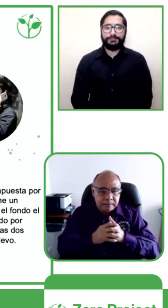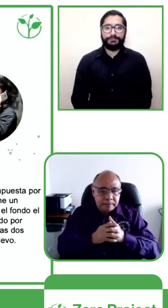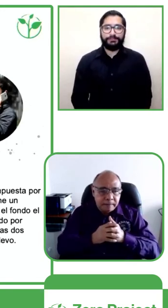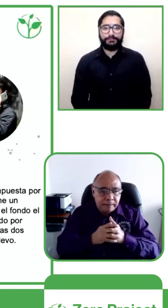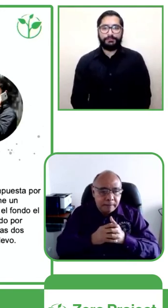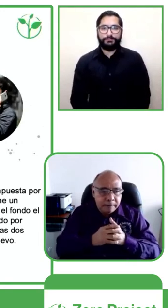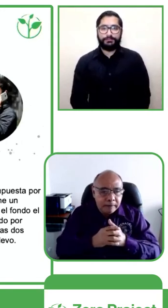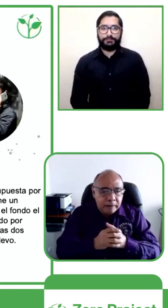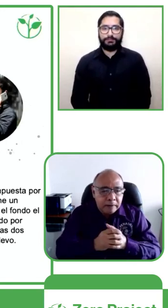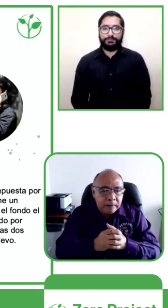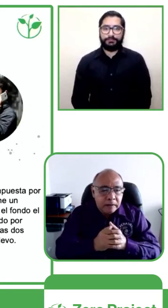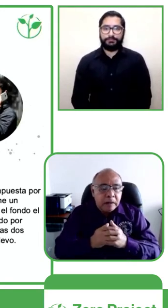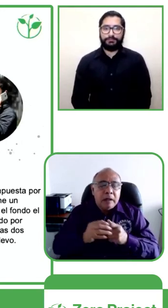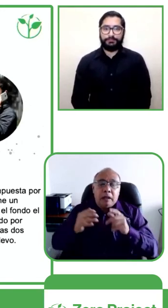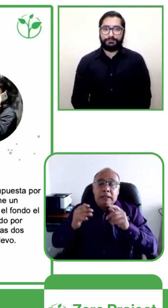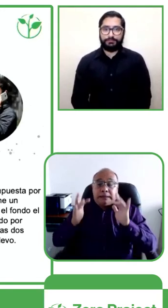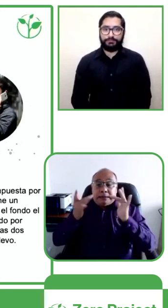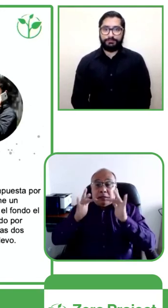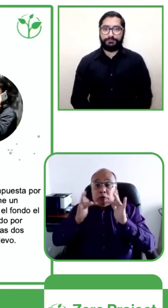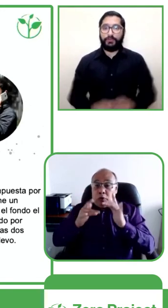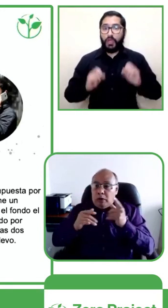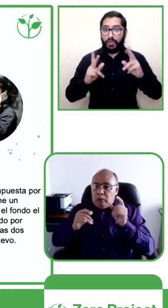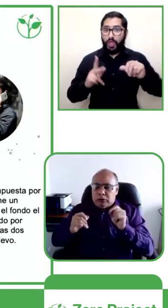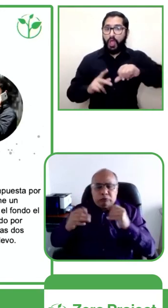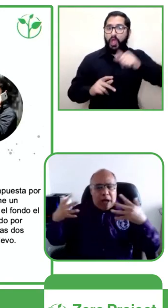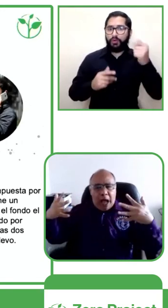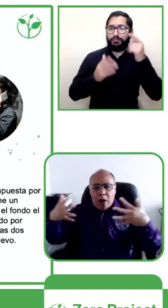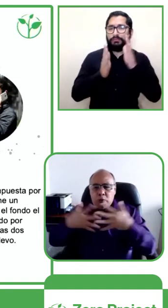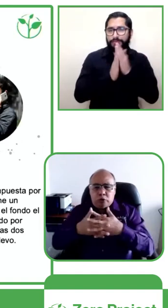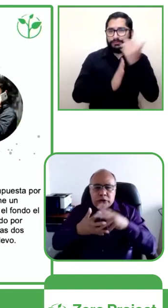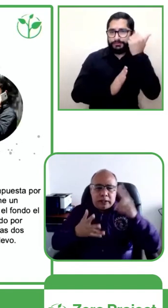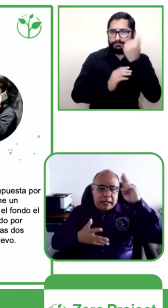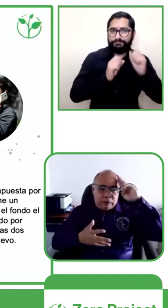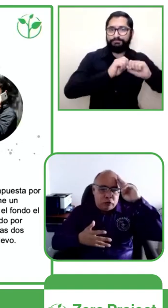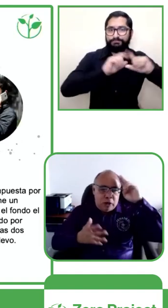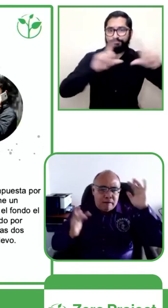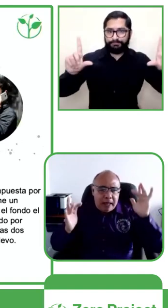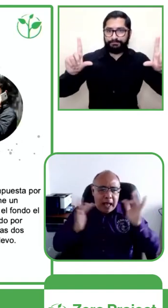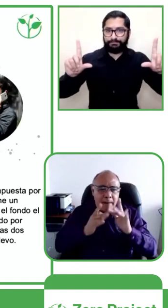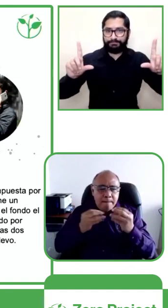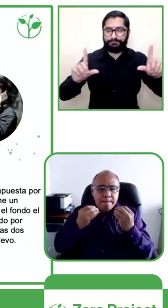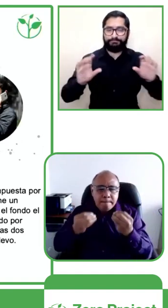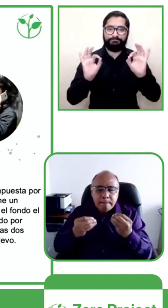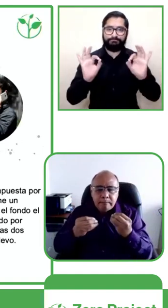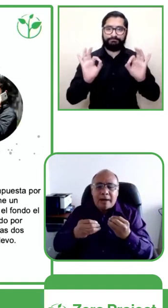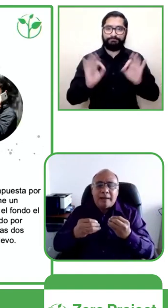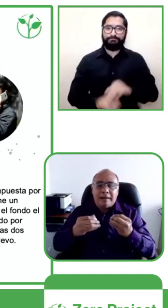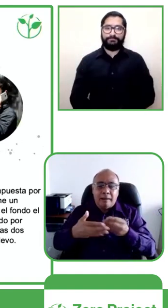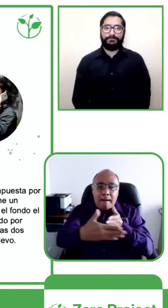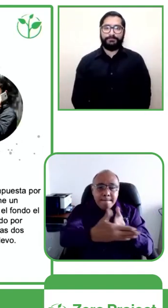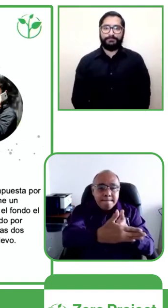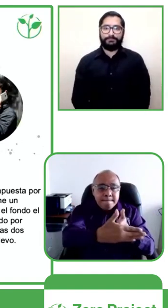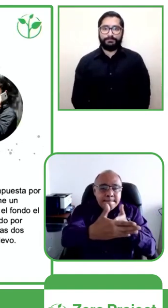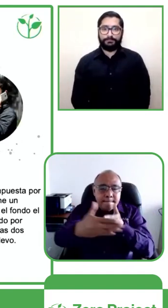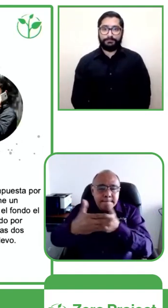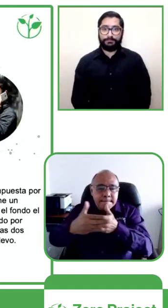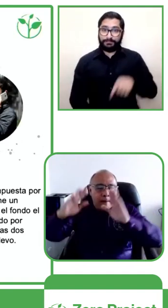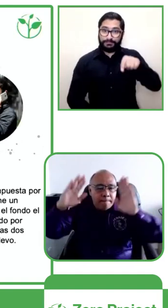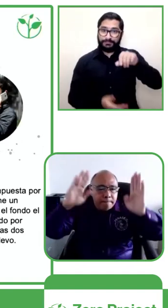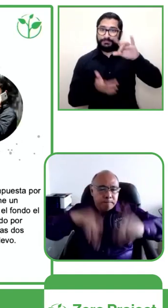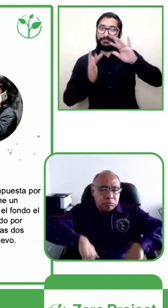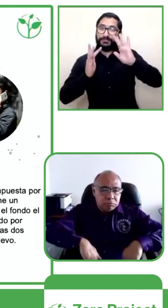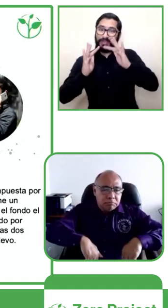Next one. Okay. Centro de